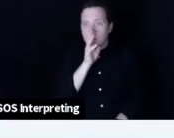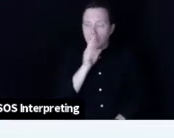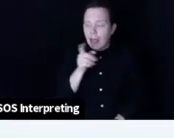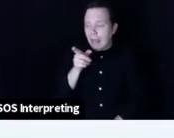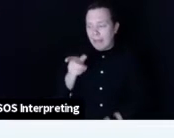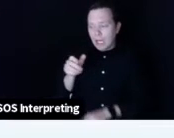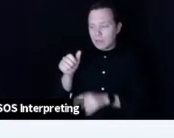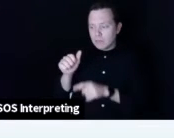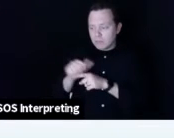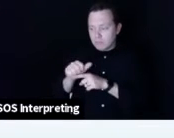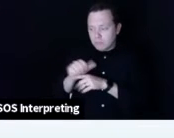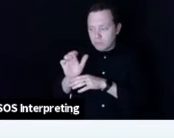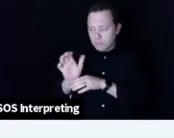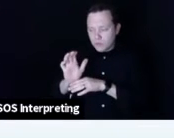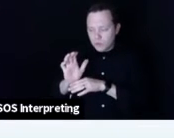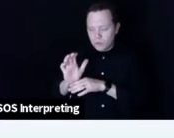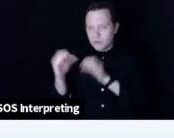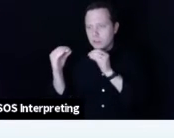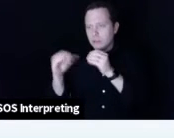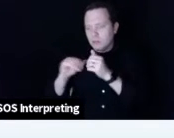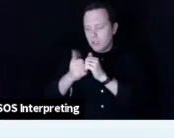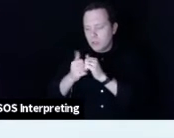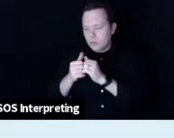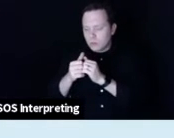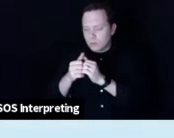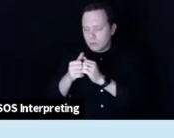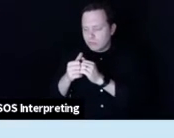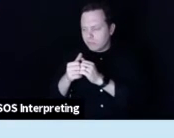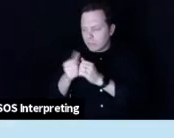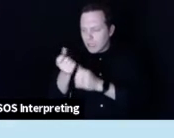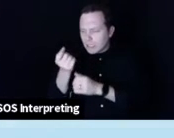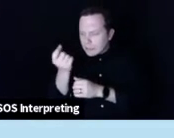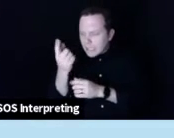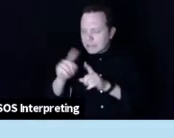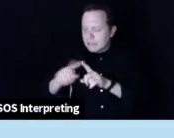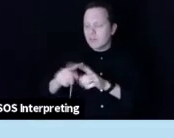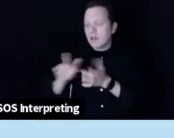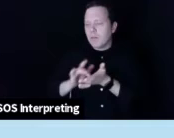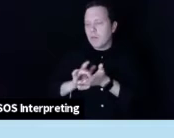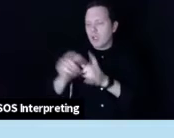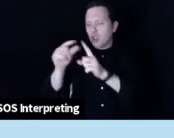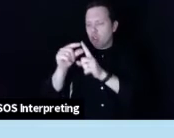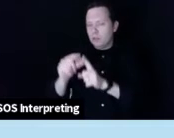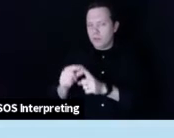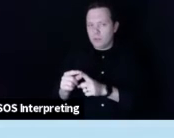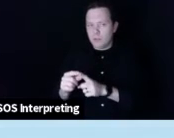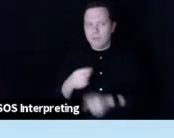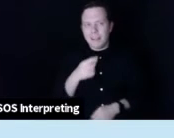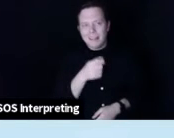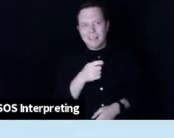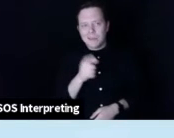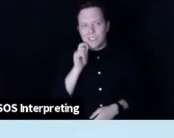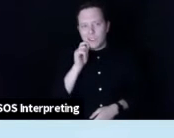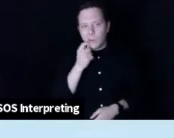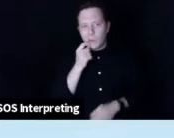words. This one is really important, and unfortunately, it's not available in Spanish. It's